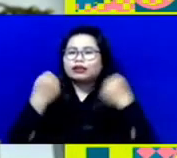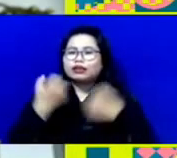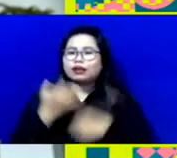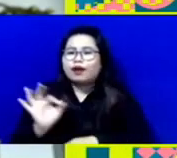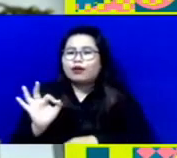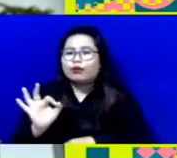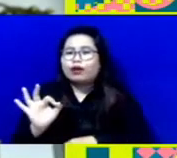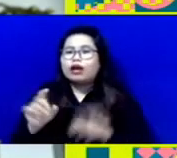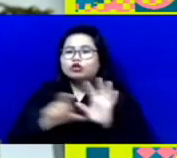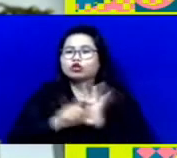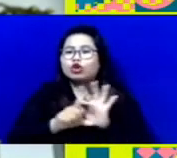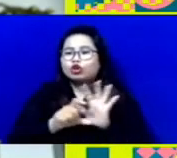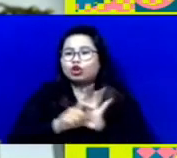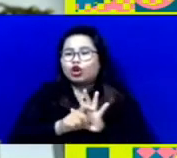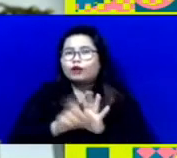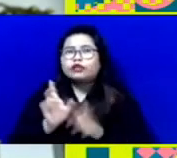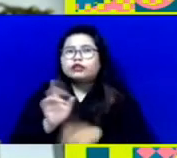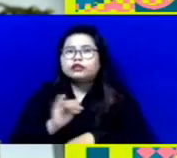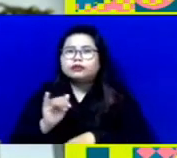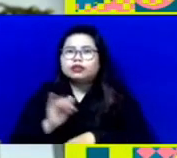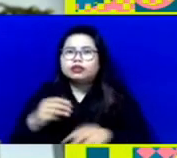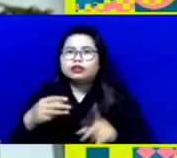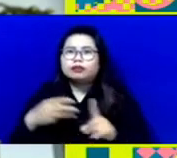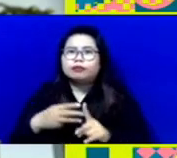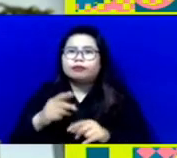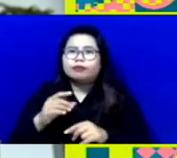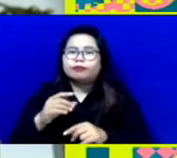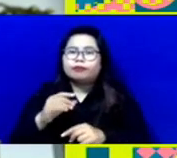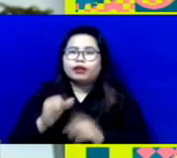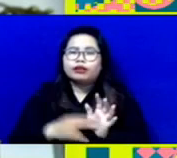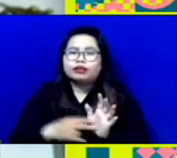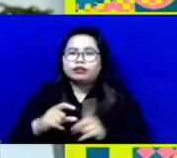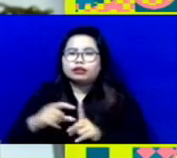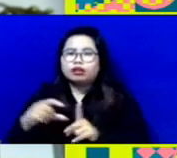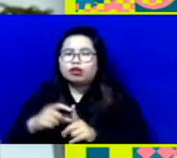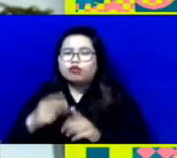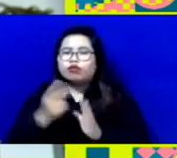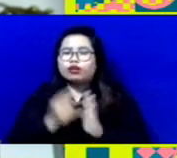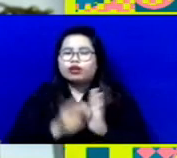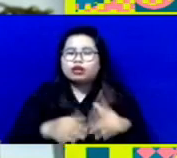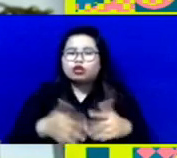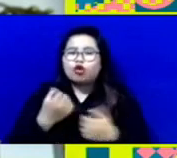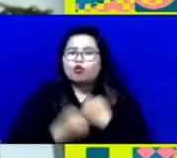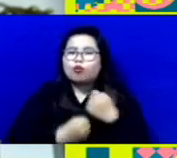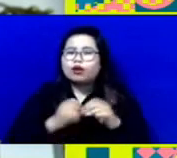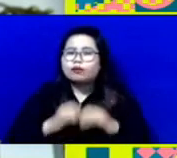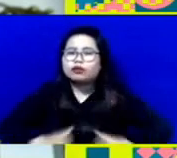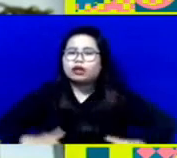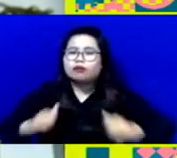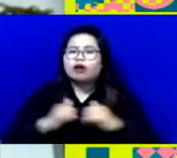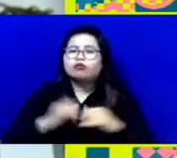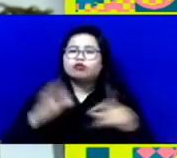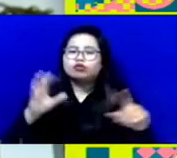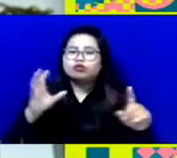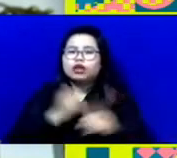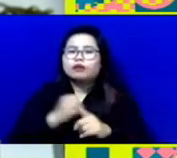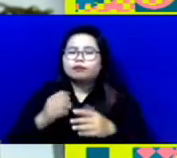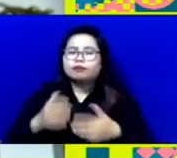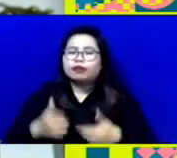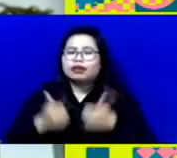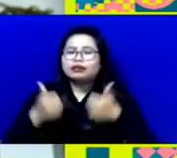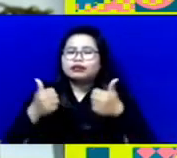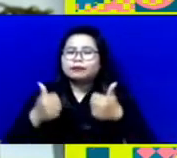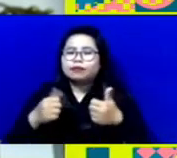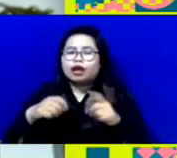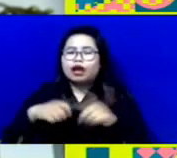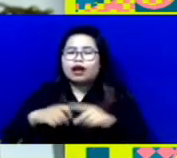blended finance mechanism and joint efforts in mobilizing investment. Kadin and our members has embraced